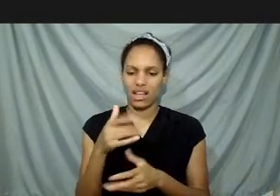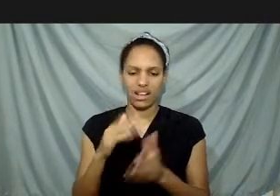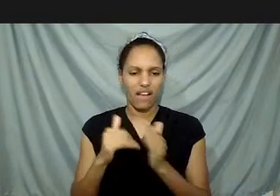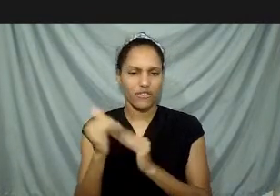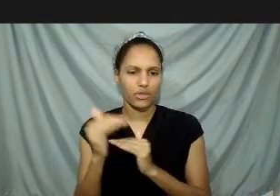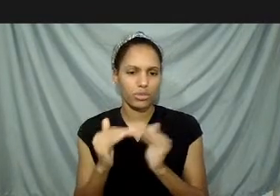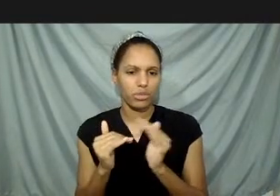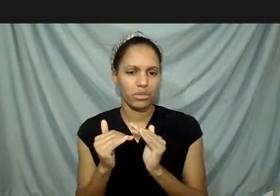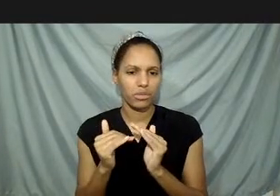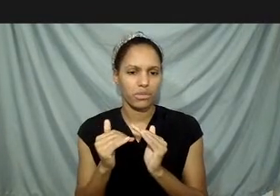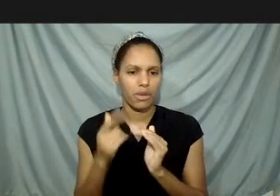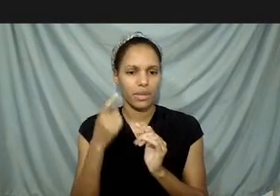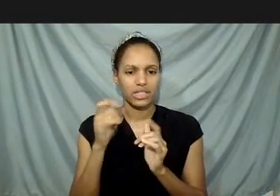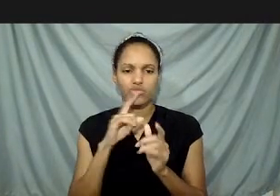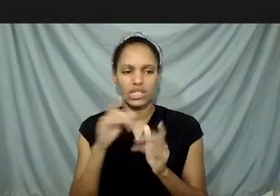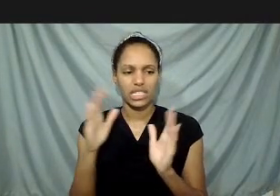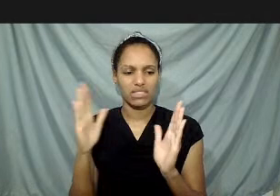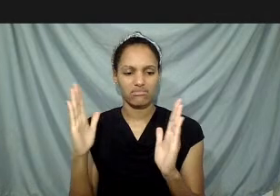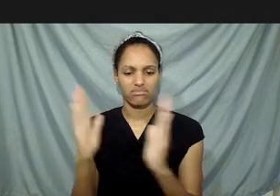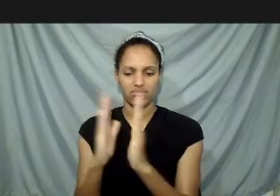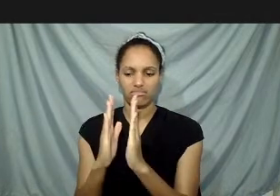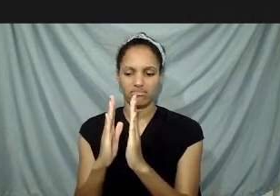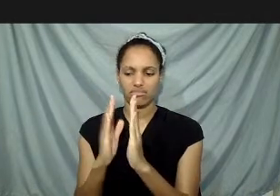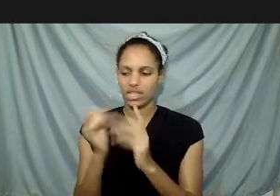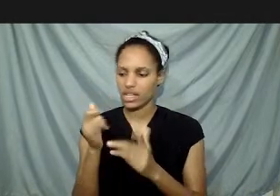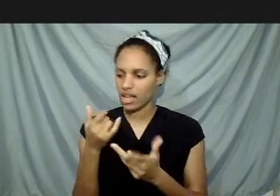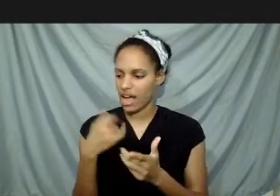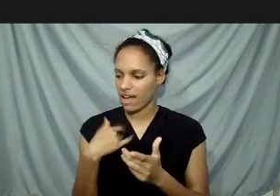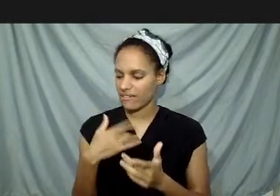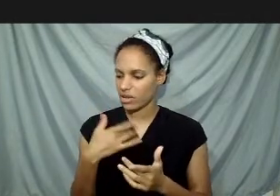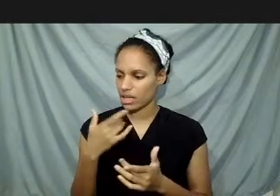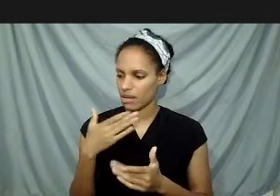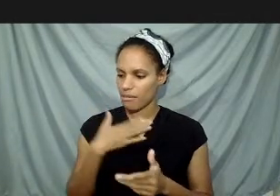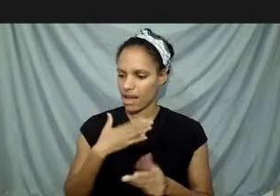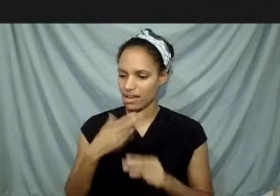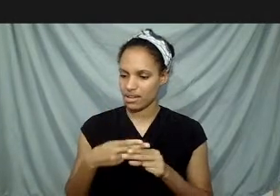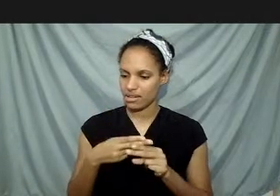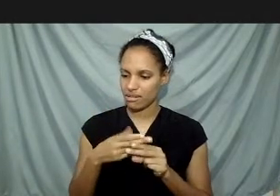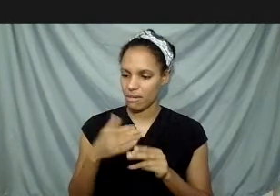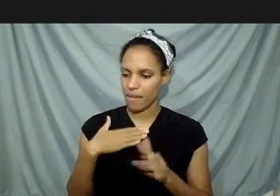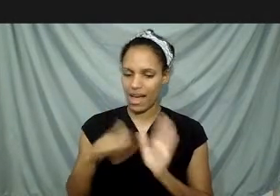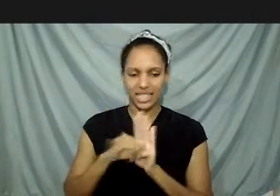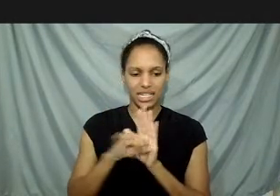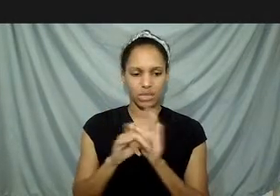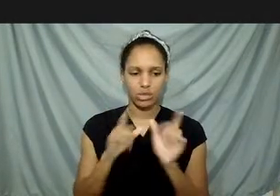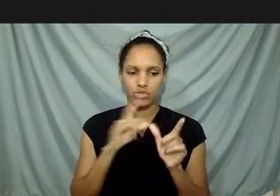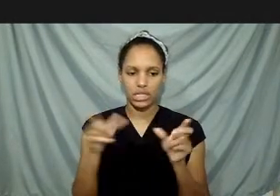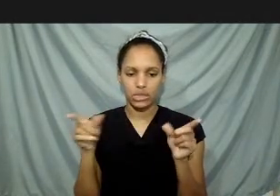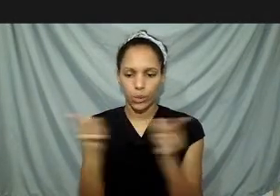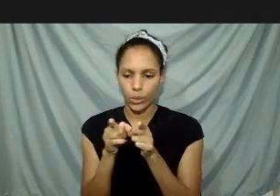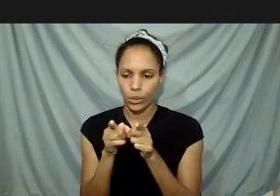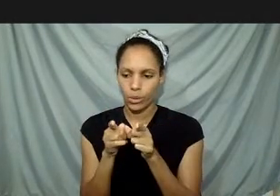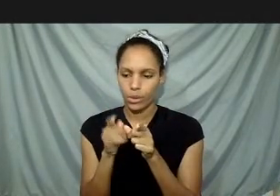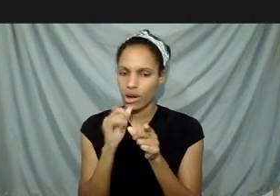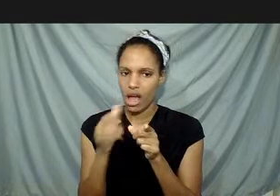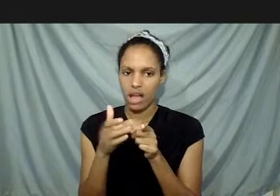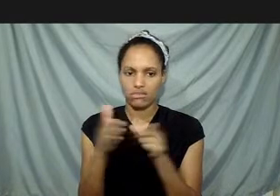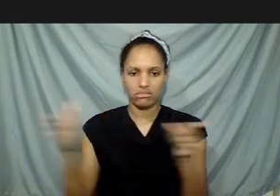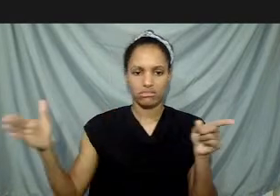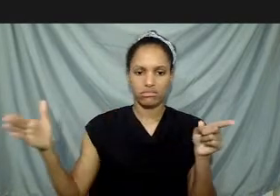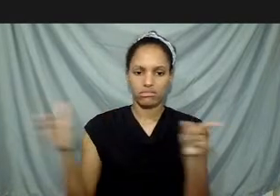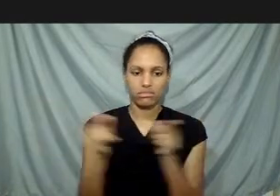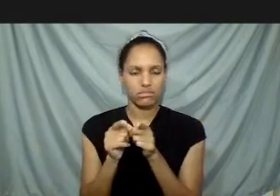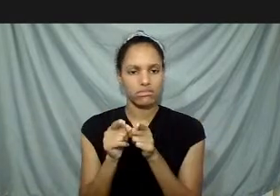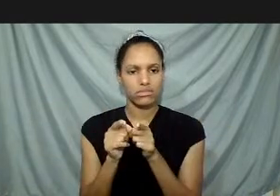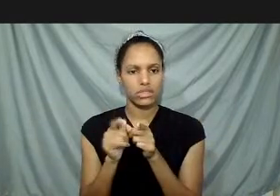it was confining my aesthetic, you know. But then again, that's something that I